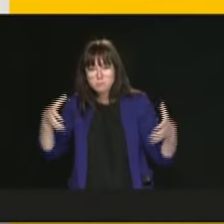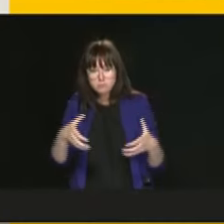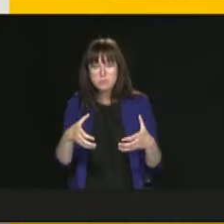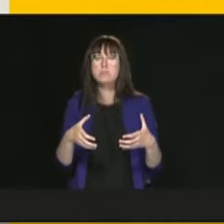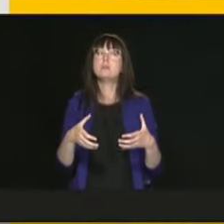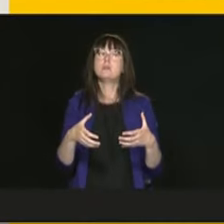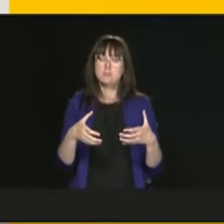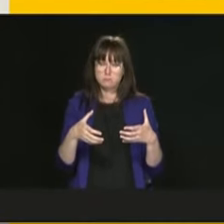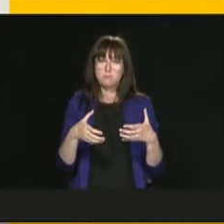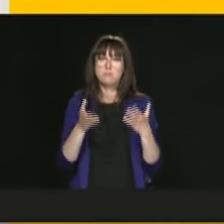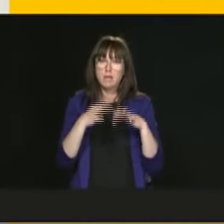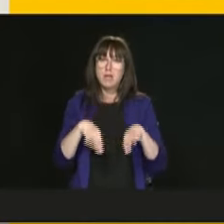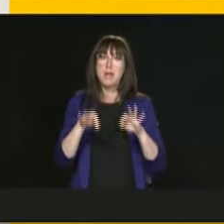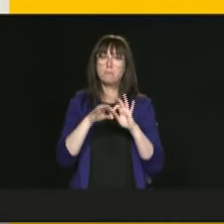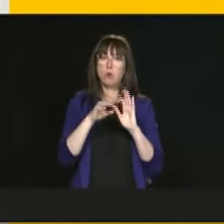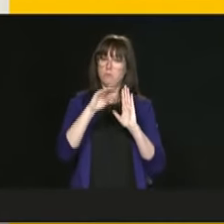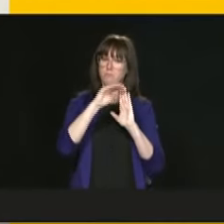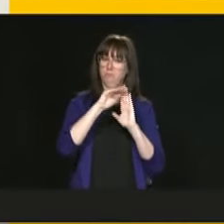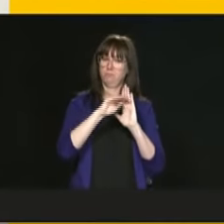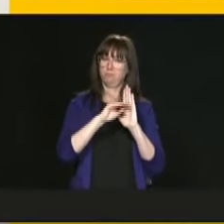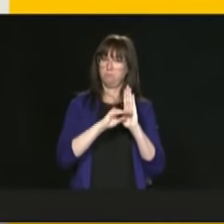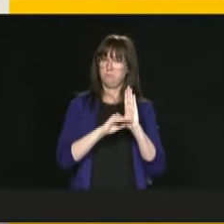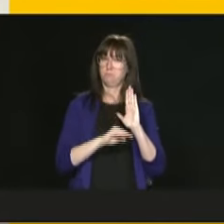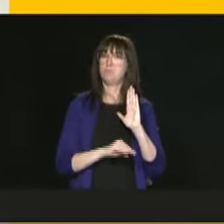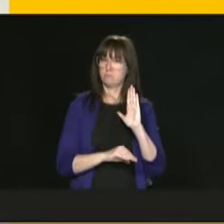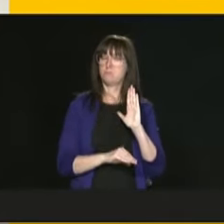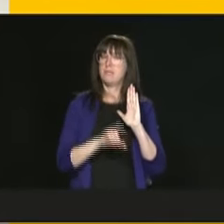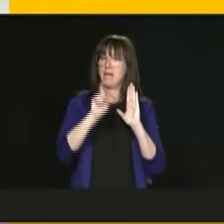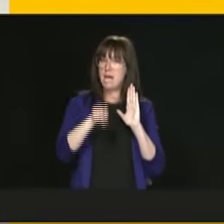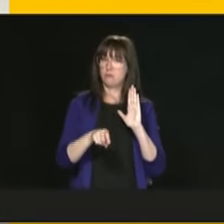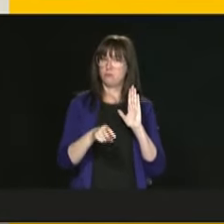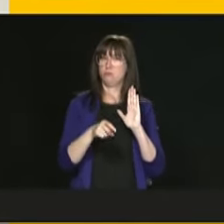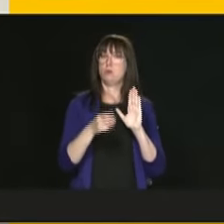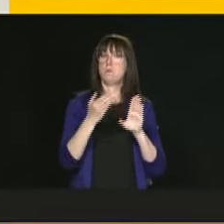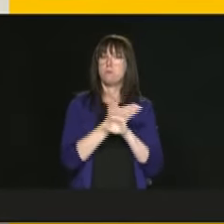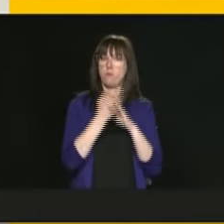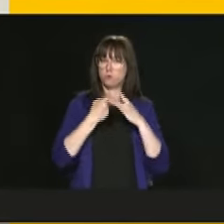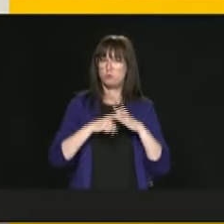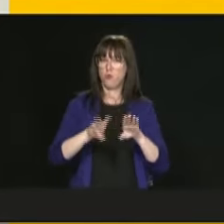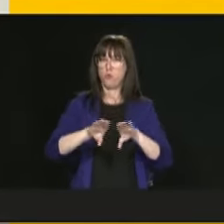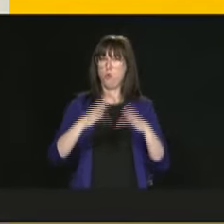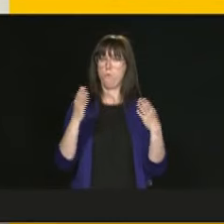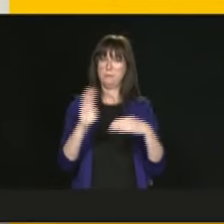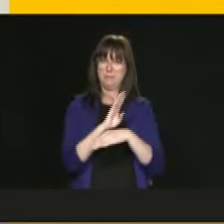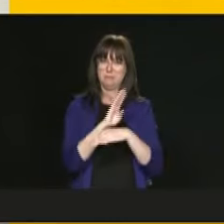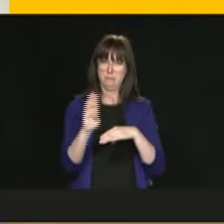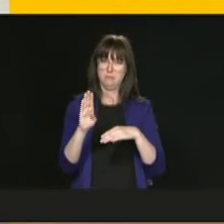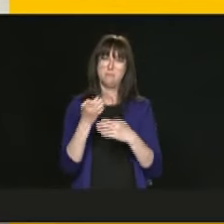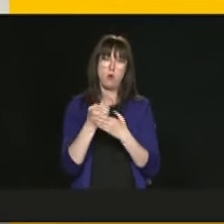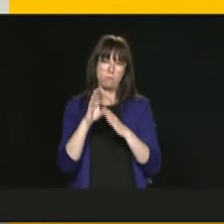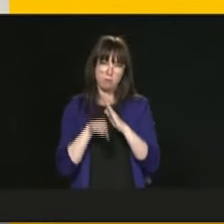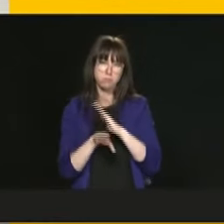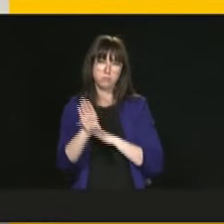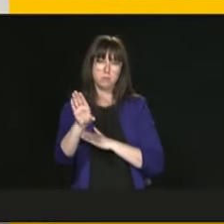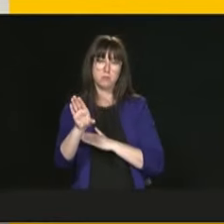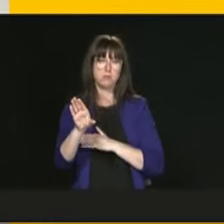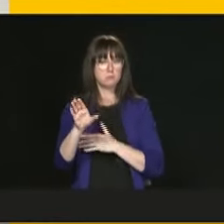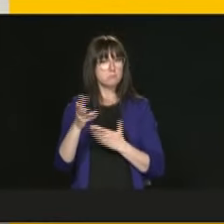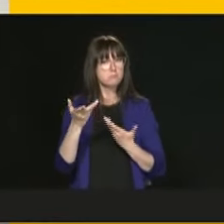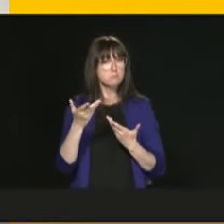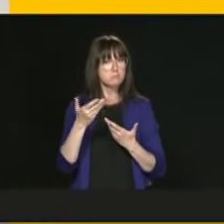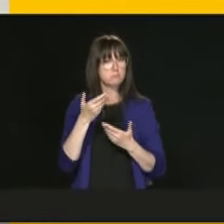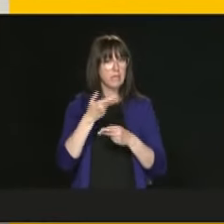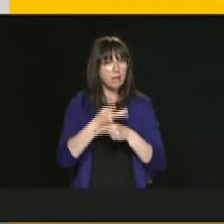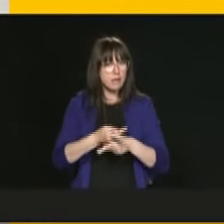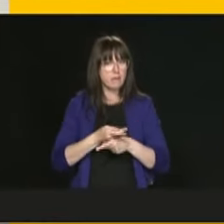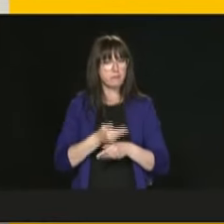are principles that need to underlie any restarting of the economy. And that's exactly what we're moving forward on carefully. That's why